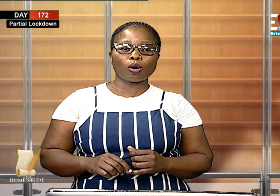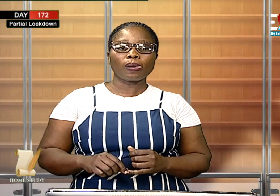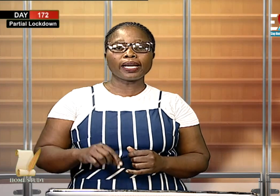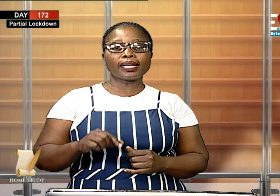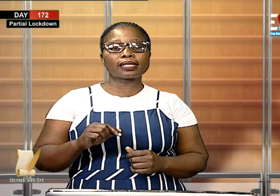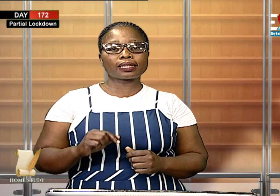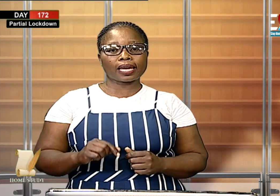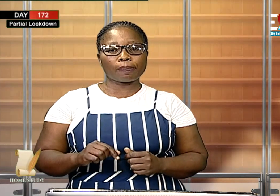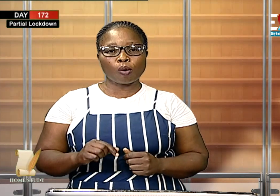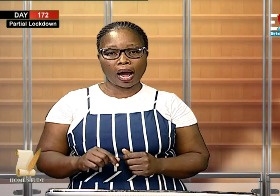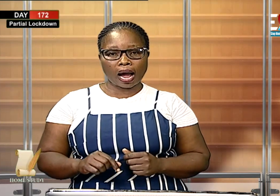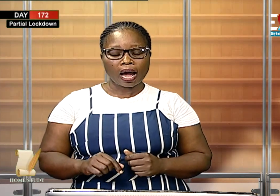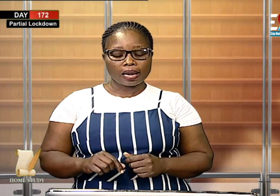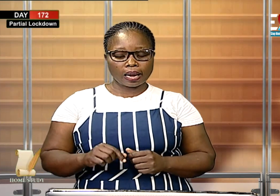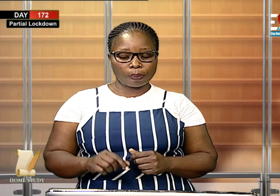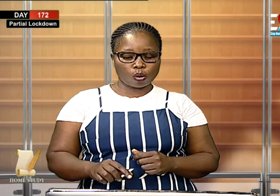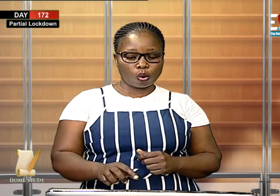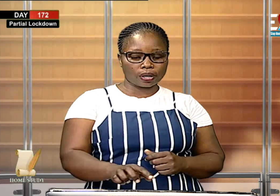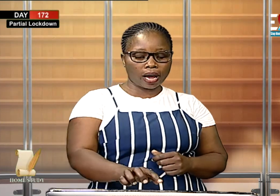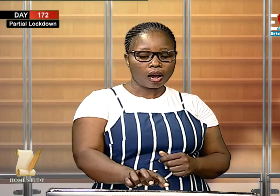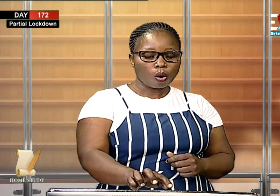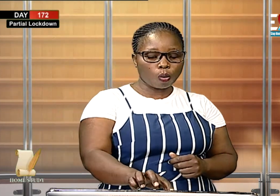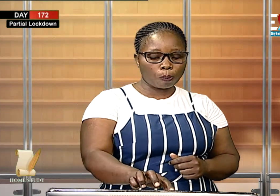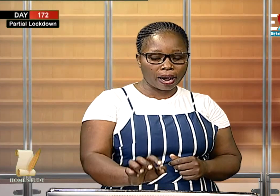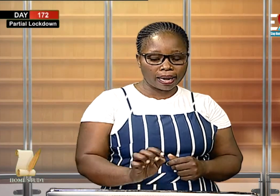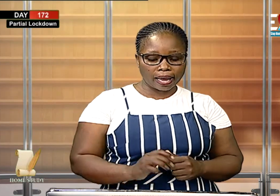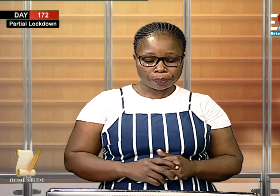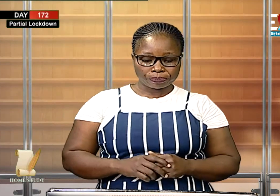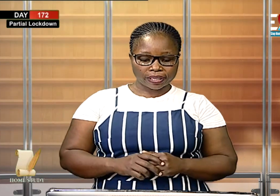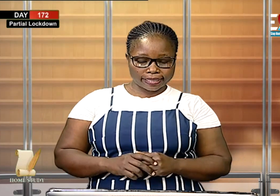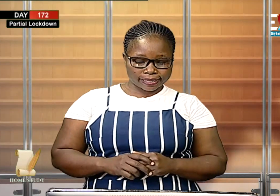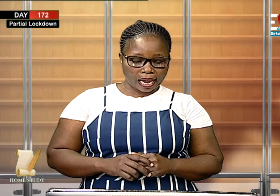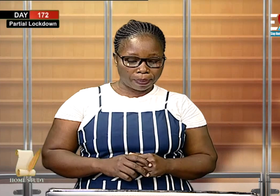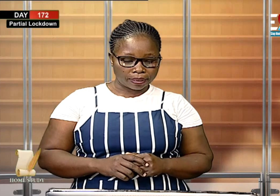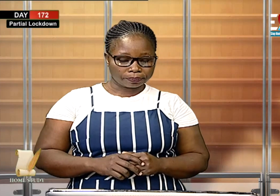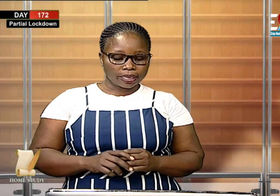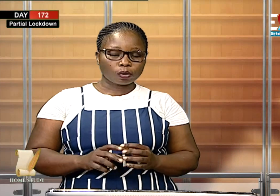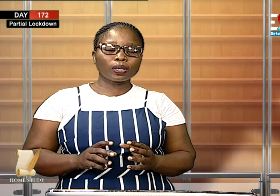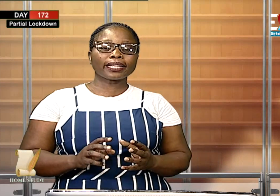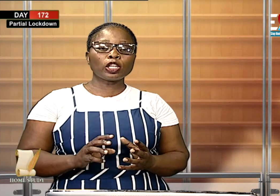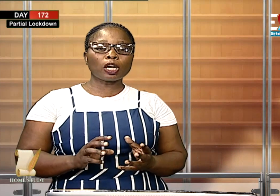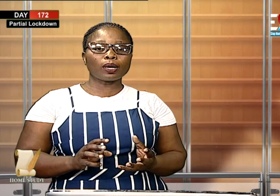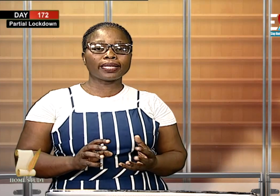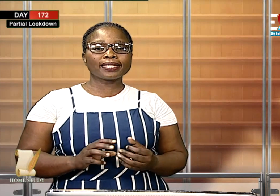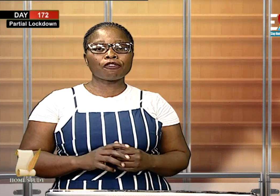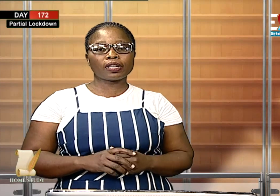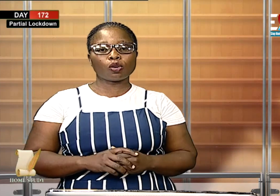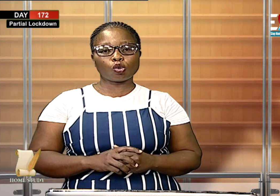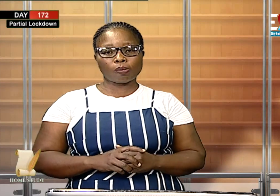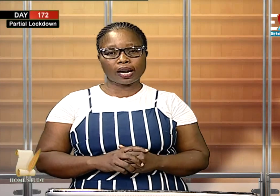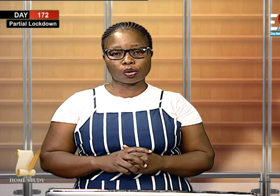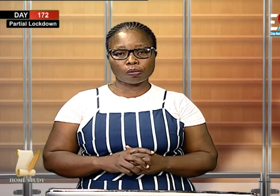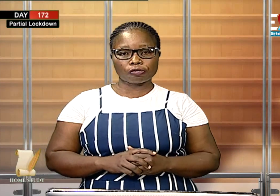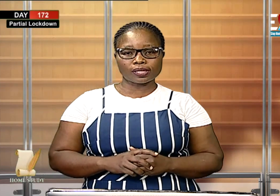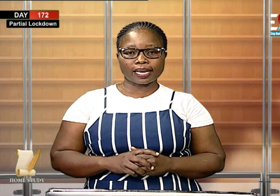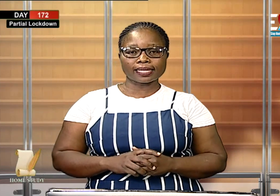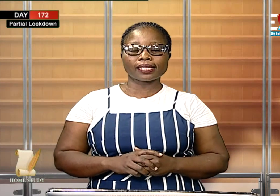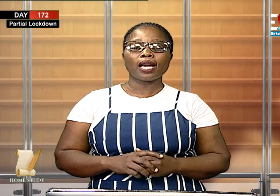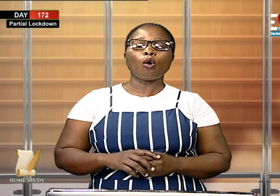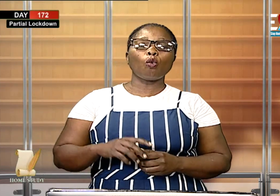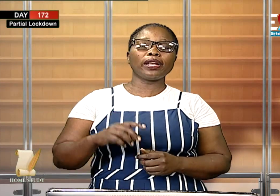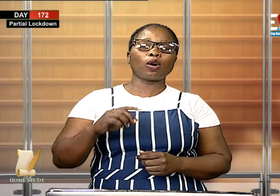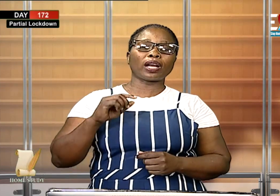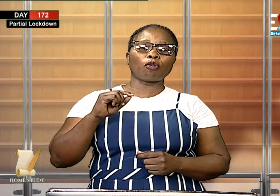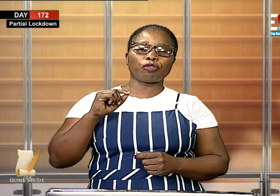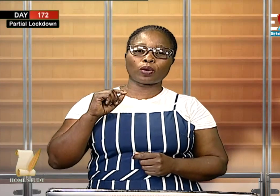mfundzi nyalo ngesicephu A lapho khona ubhala indzaba. Kunetinhlobo letintsafukele ngikhulume ngato mfundzi